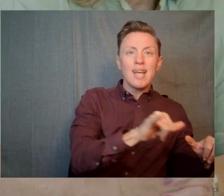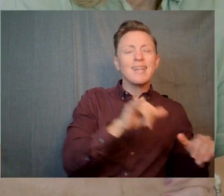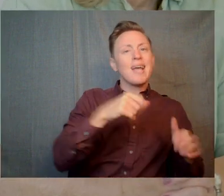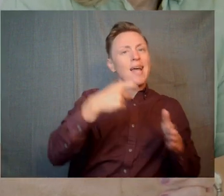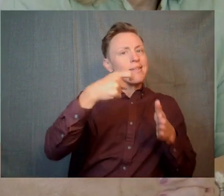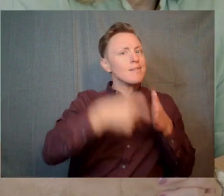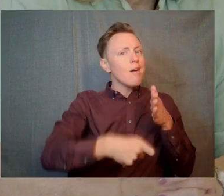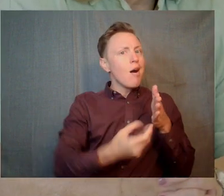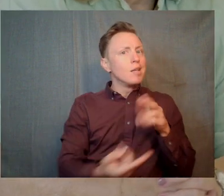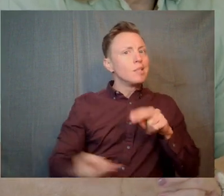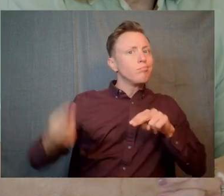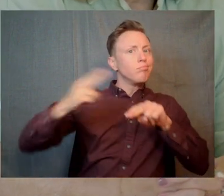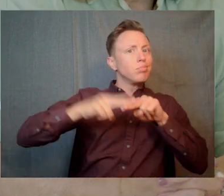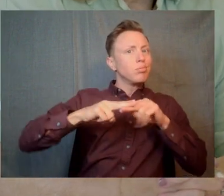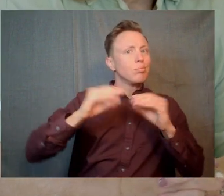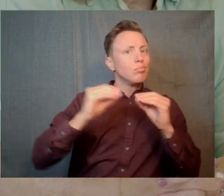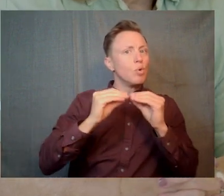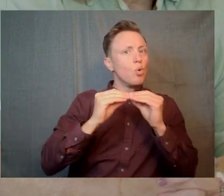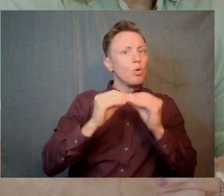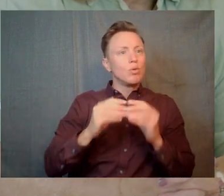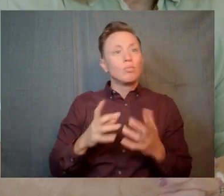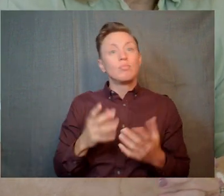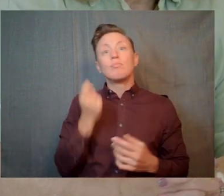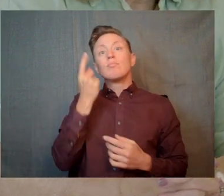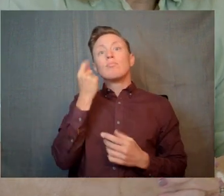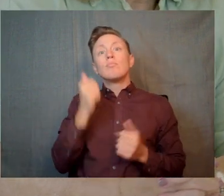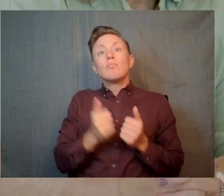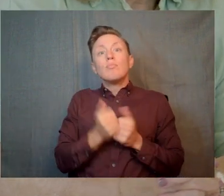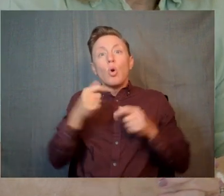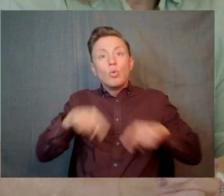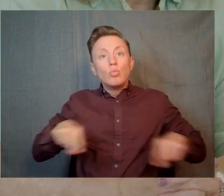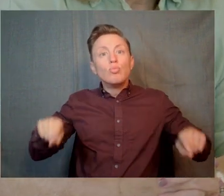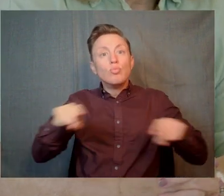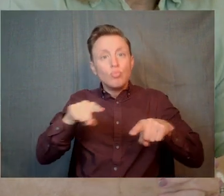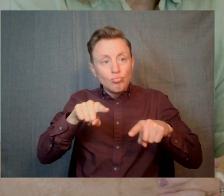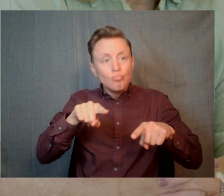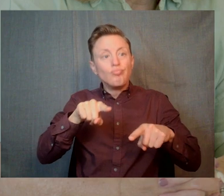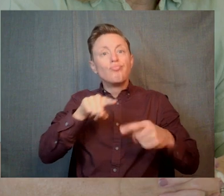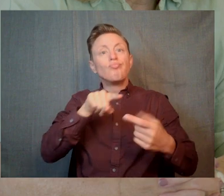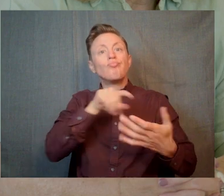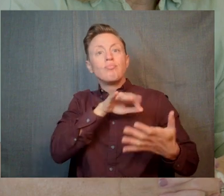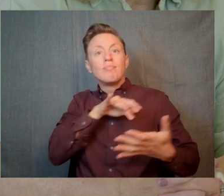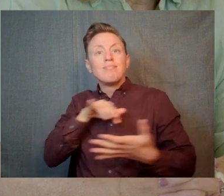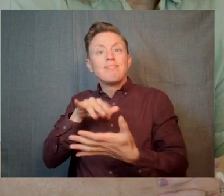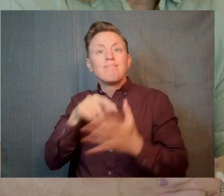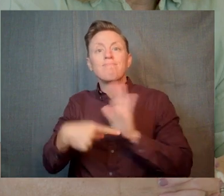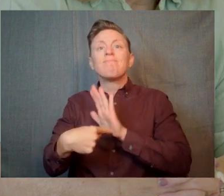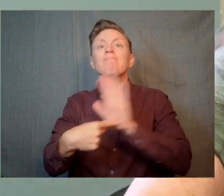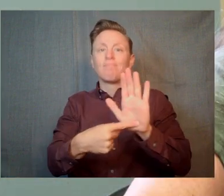and data shows most people prefer to be in their homes.